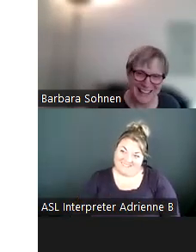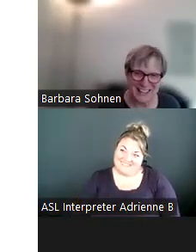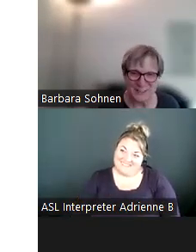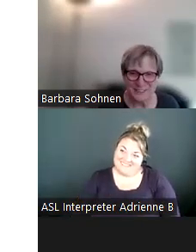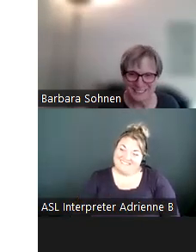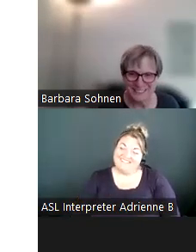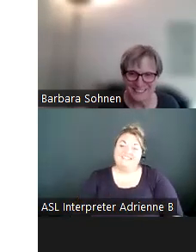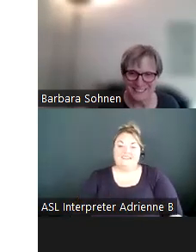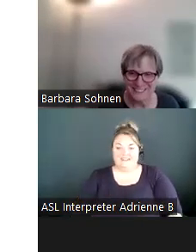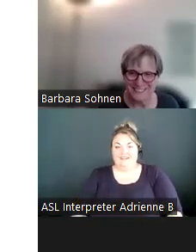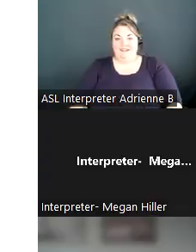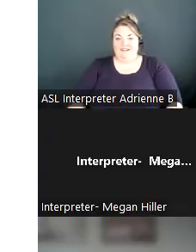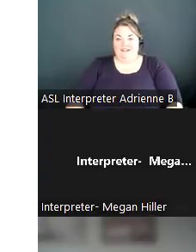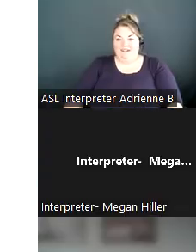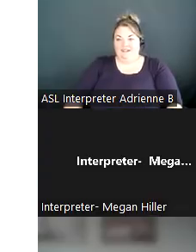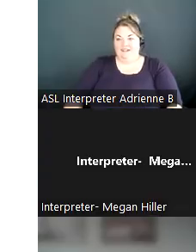Right. Thank you.